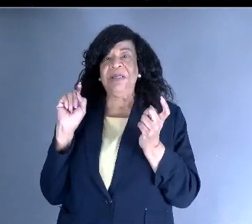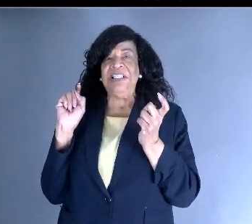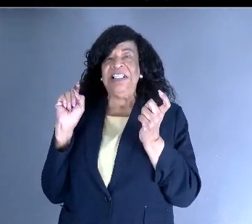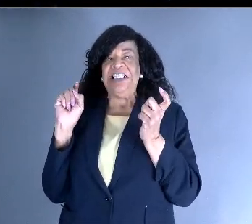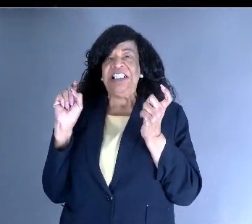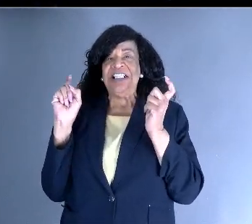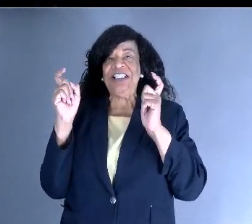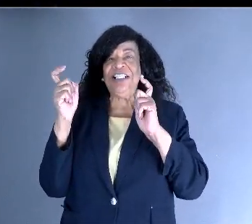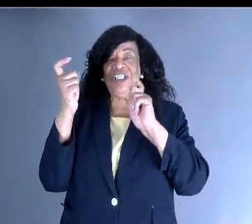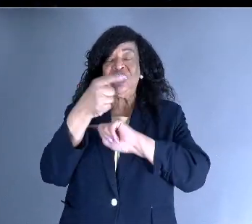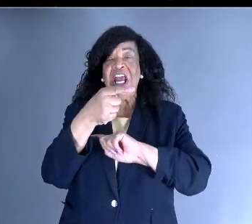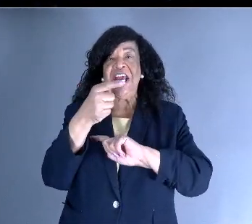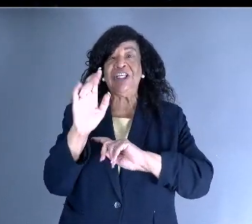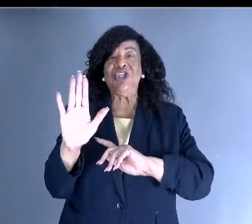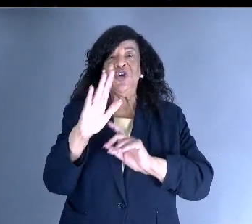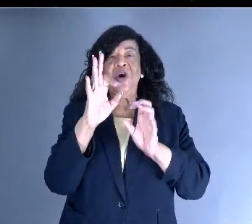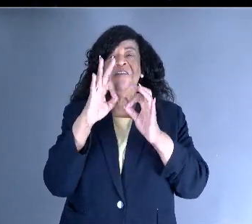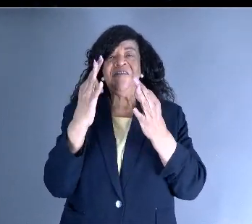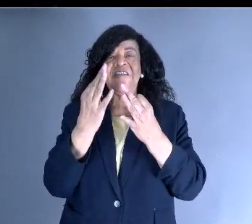story